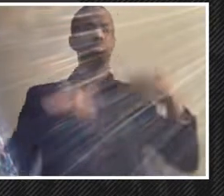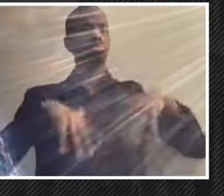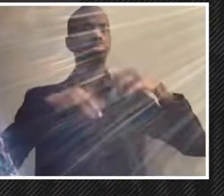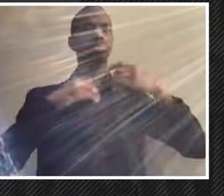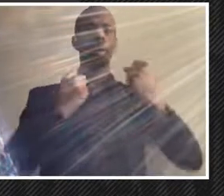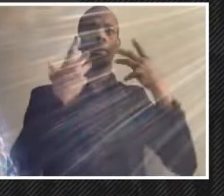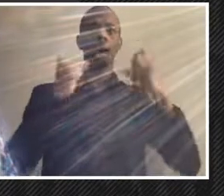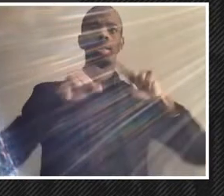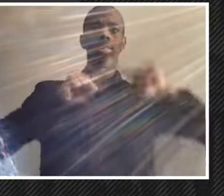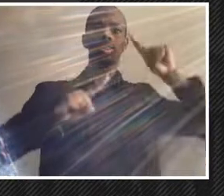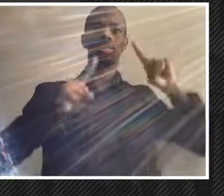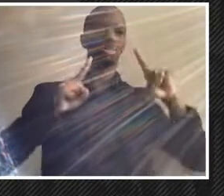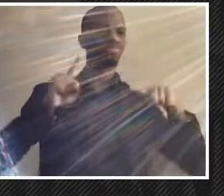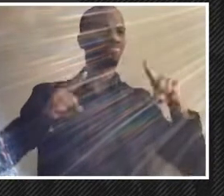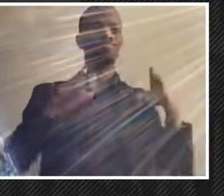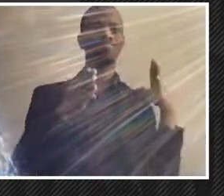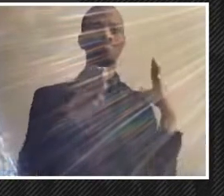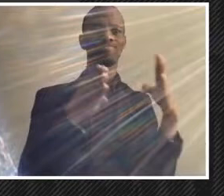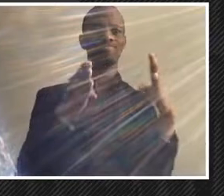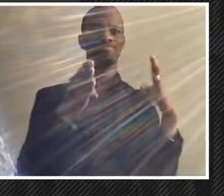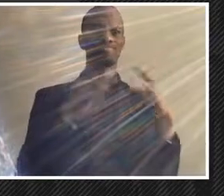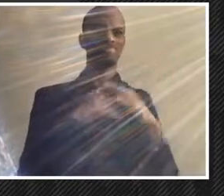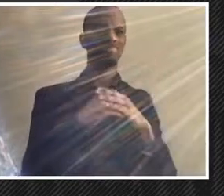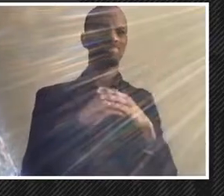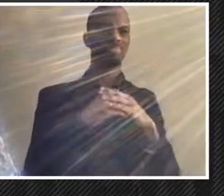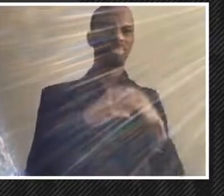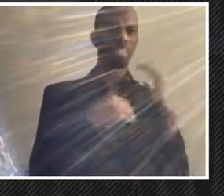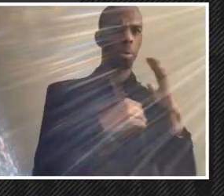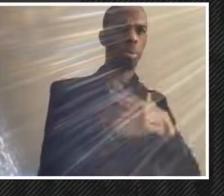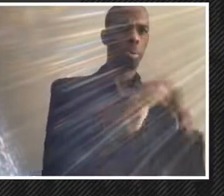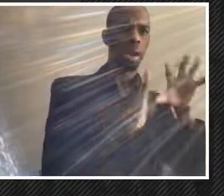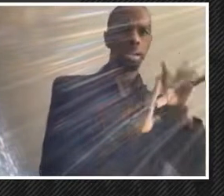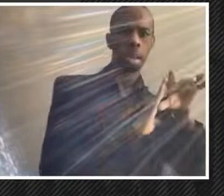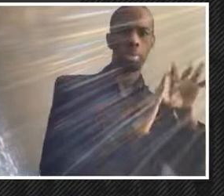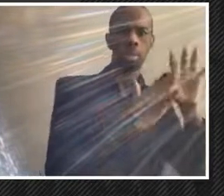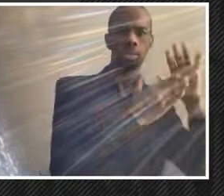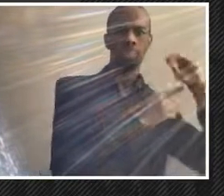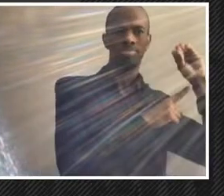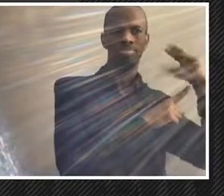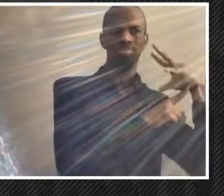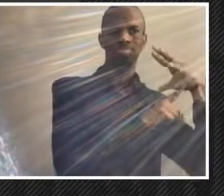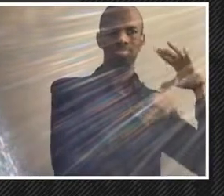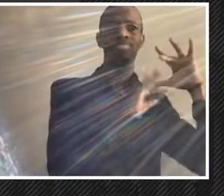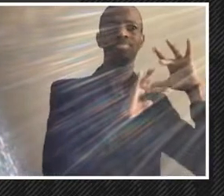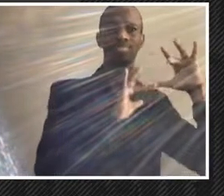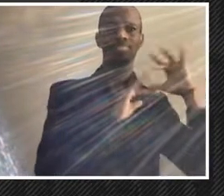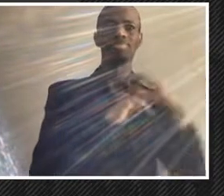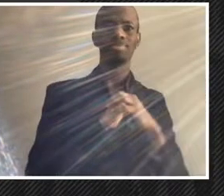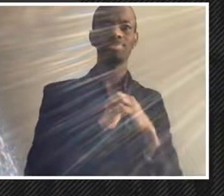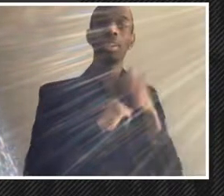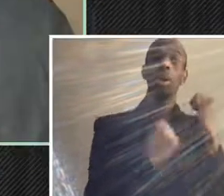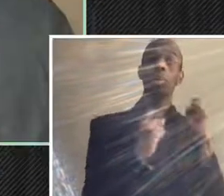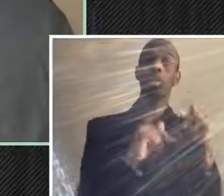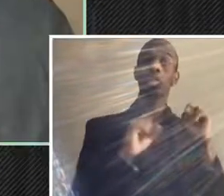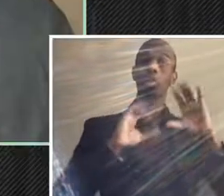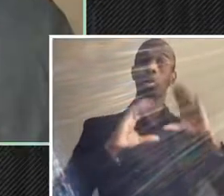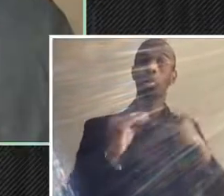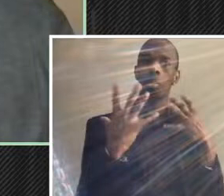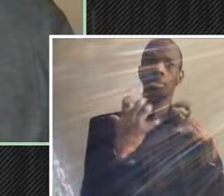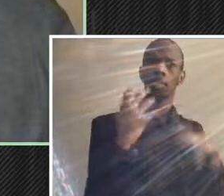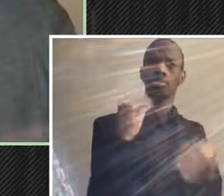Crystal? Yeah, absolutely. I will just like to add on a little bit to what everyone was saying. And I